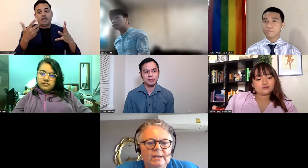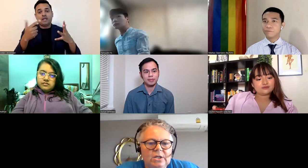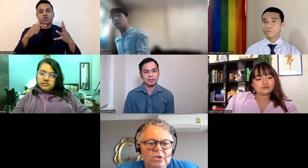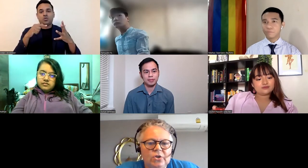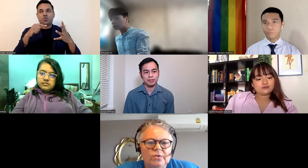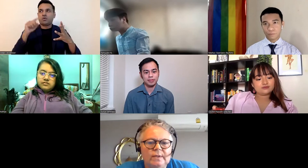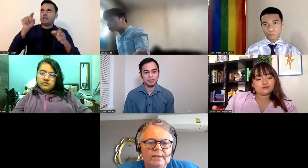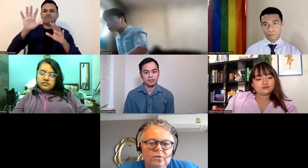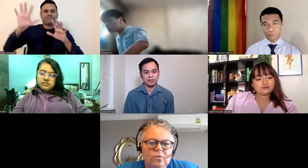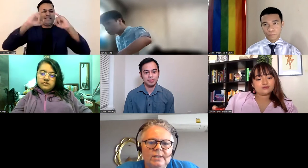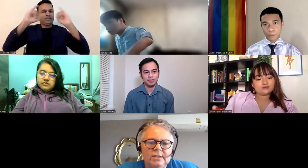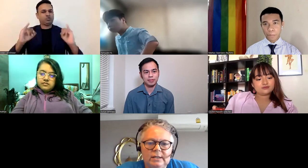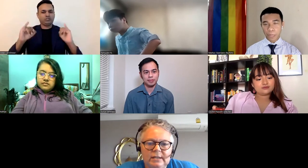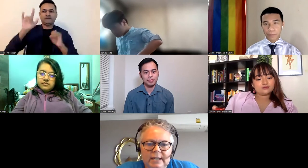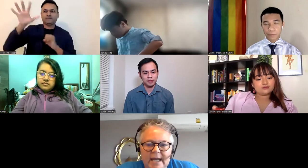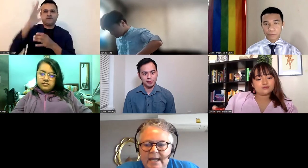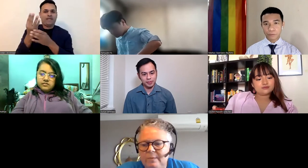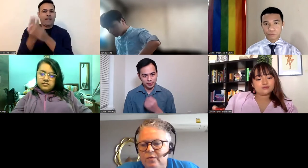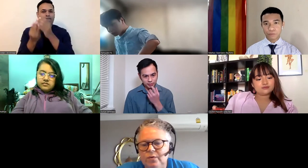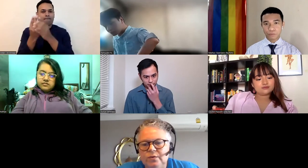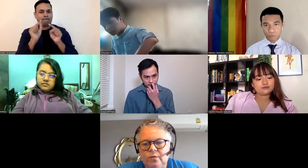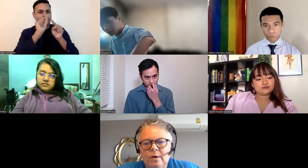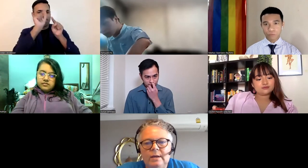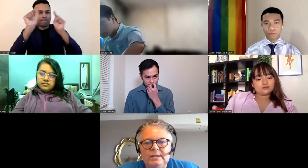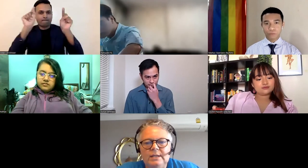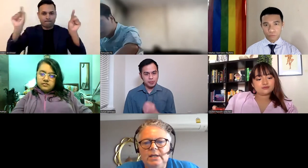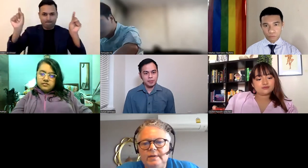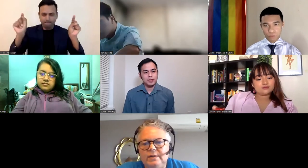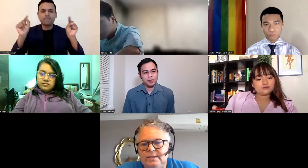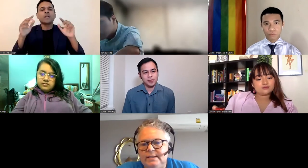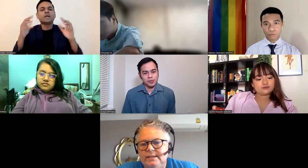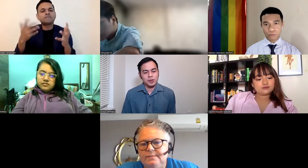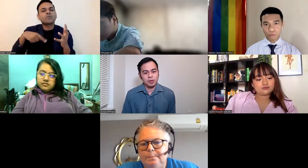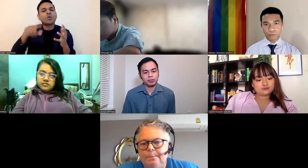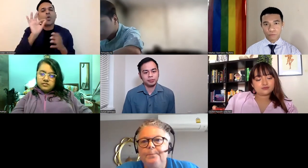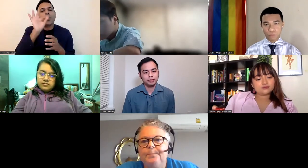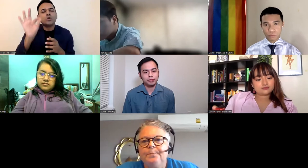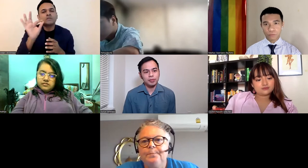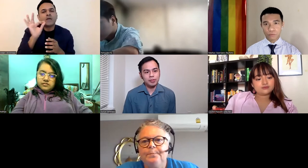being teachers with knowledge gaining, but also teaching resources.